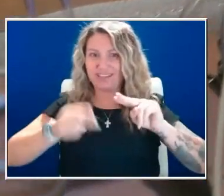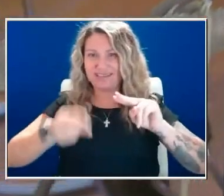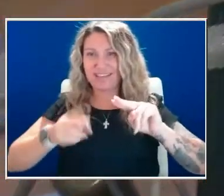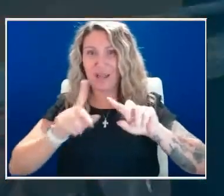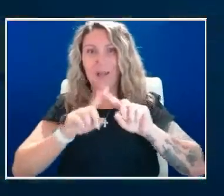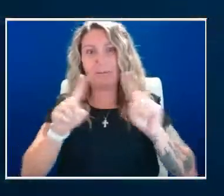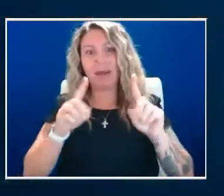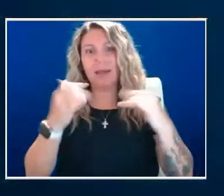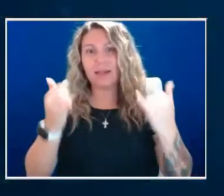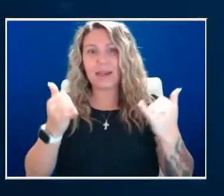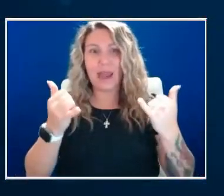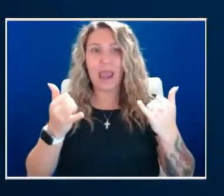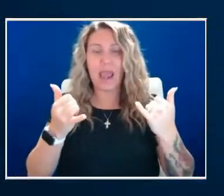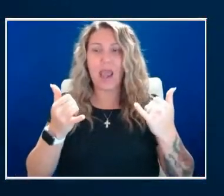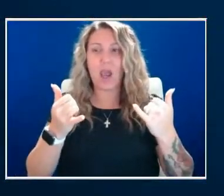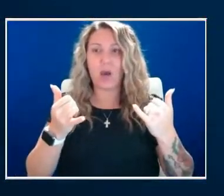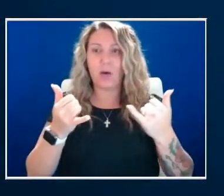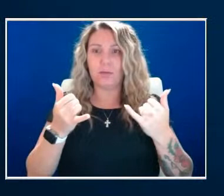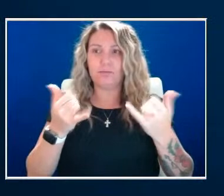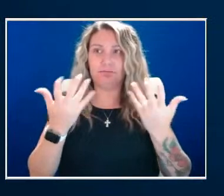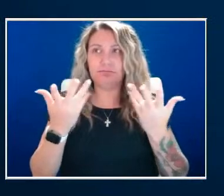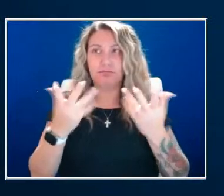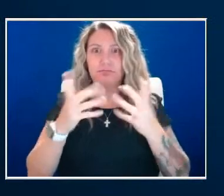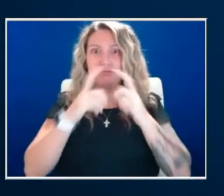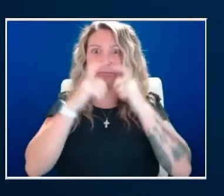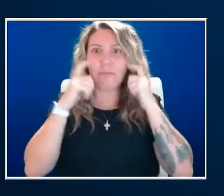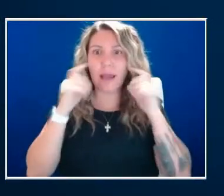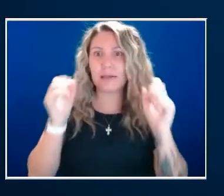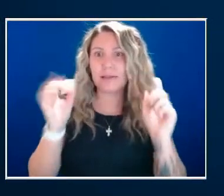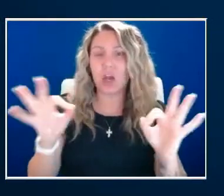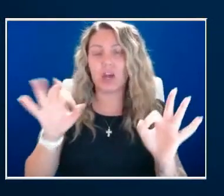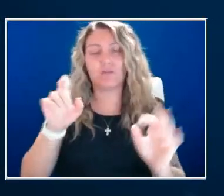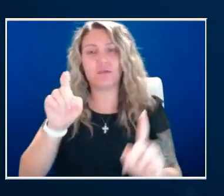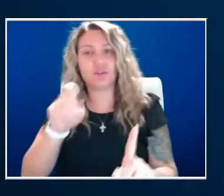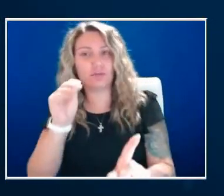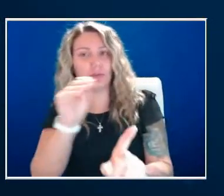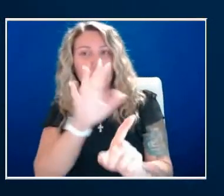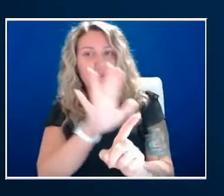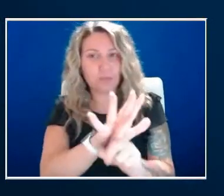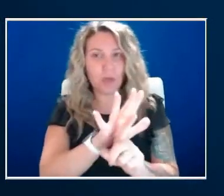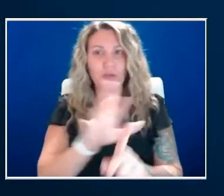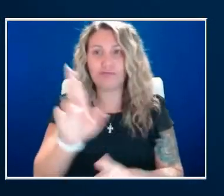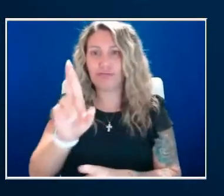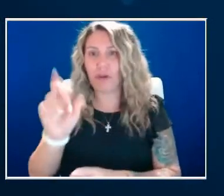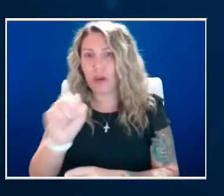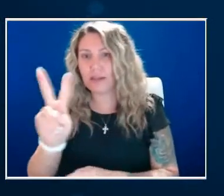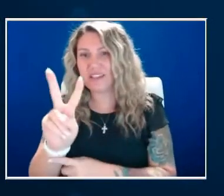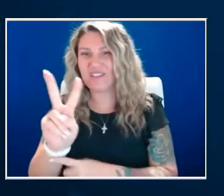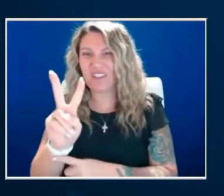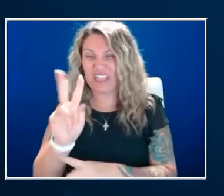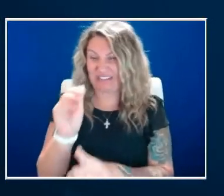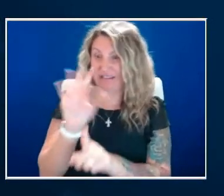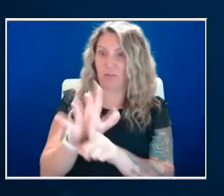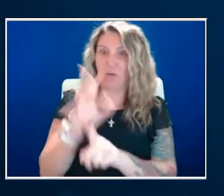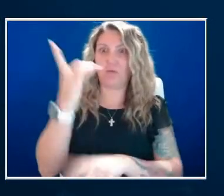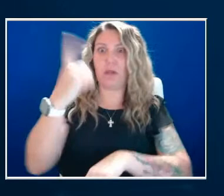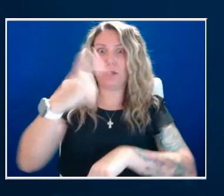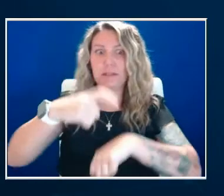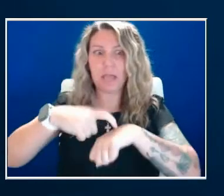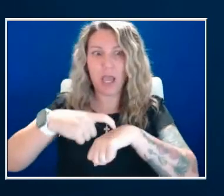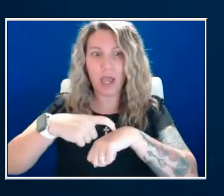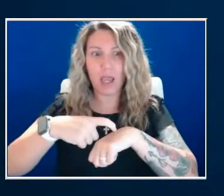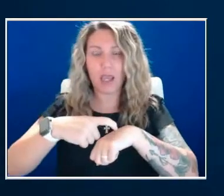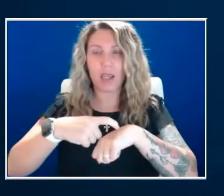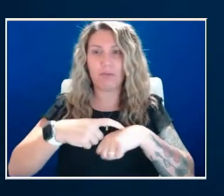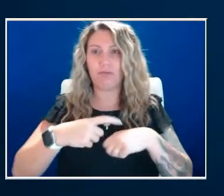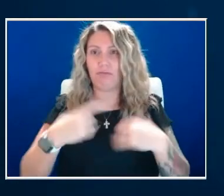reopening, children that should have been exposed to RSV are getting exposed to it all at once for the first time right now. So